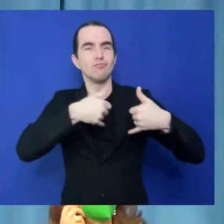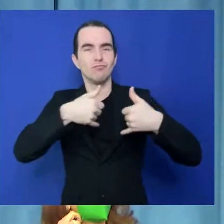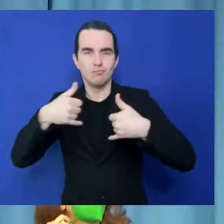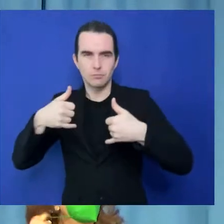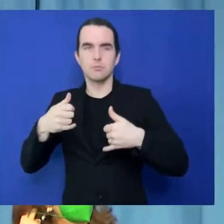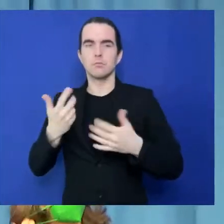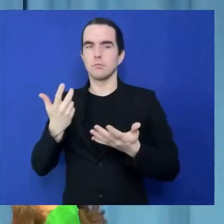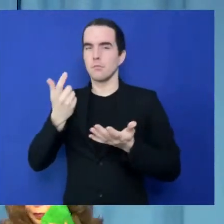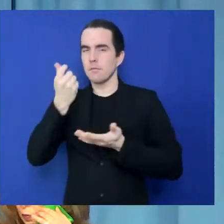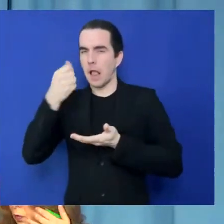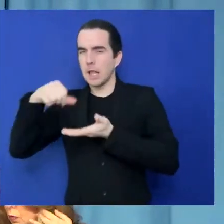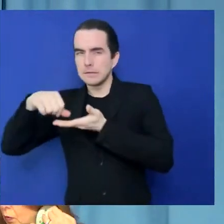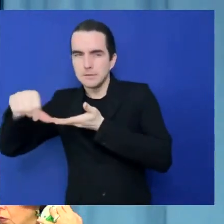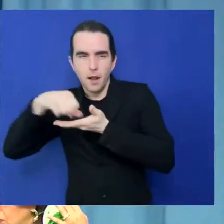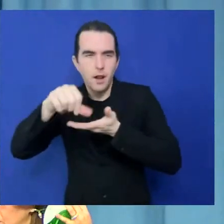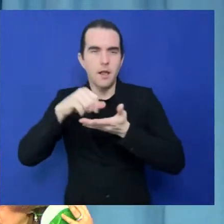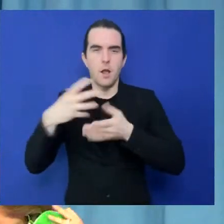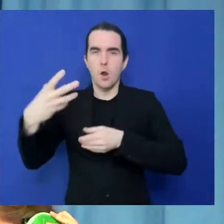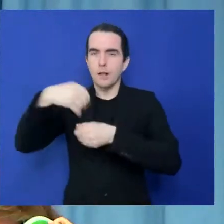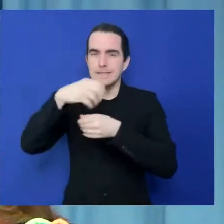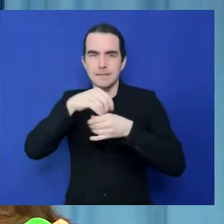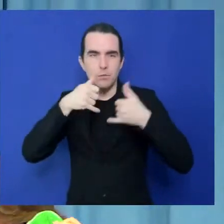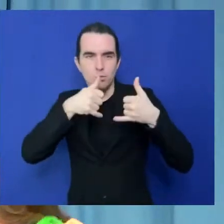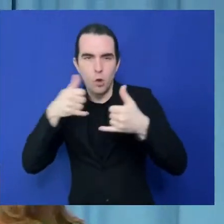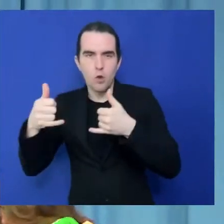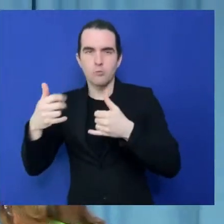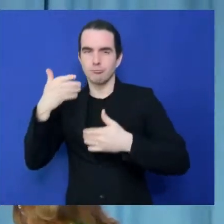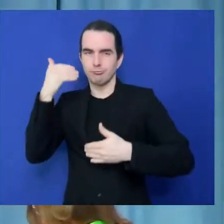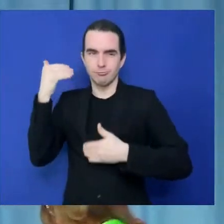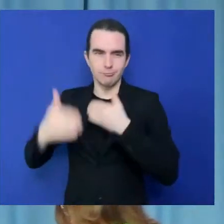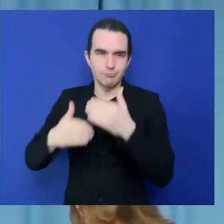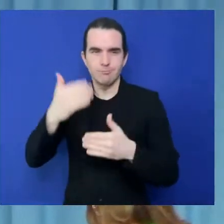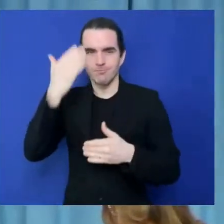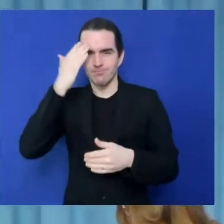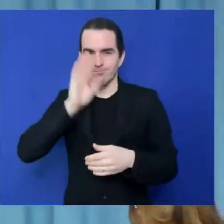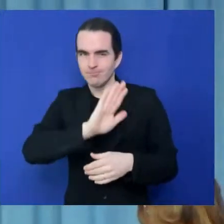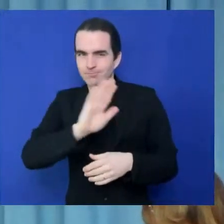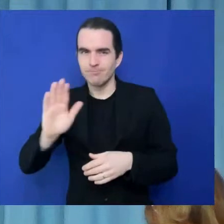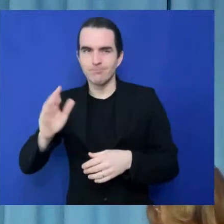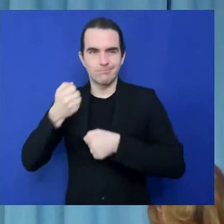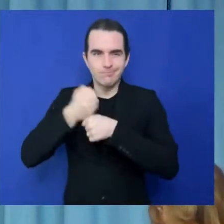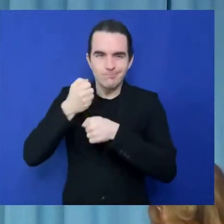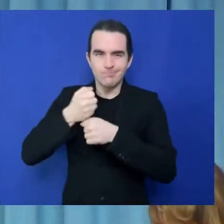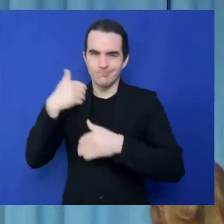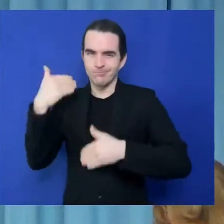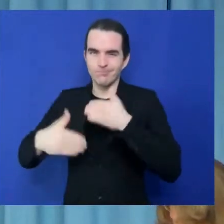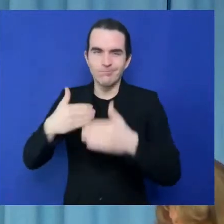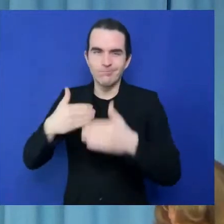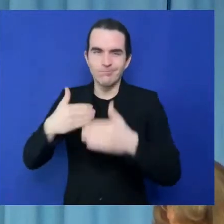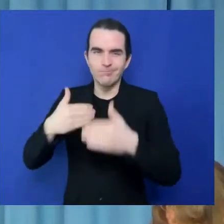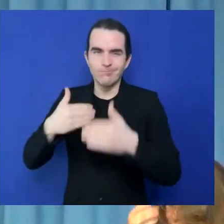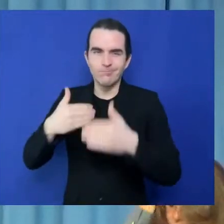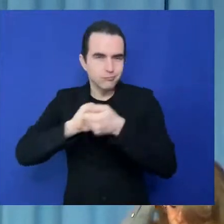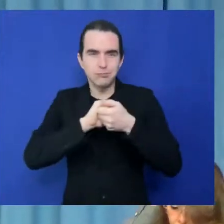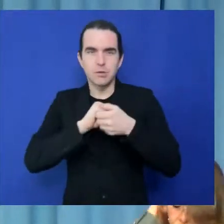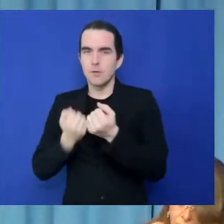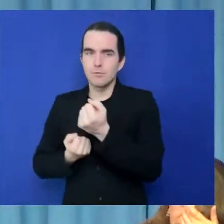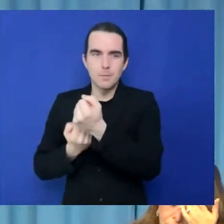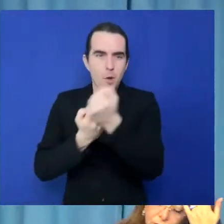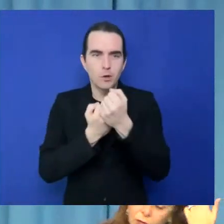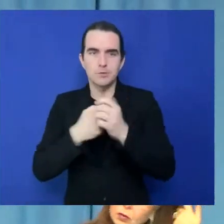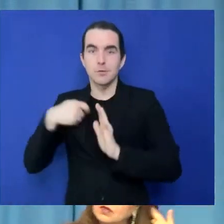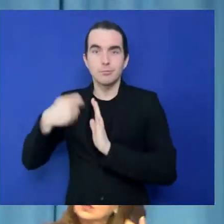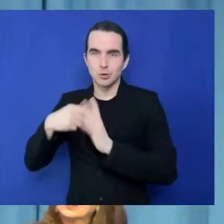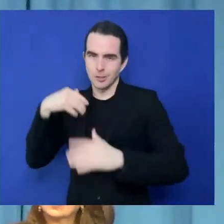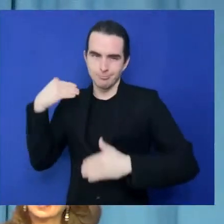it's Martin. And at this stage, I mean, Martin Essl does not need any introduction. He's the reason that